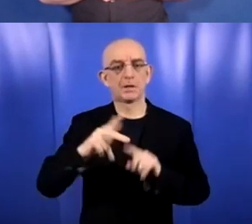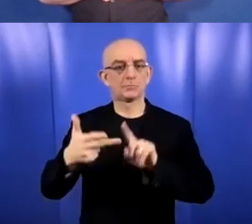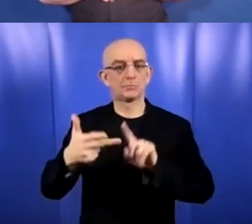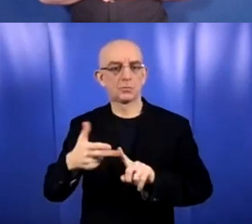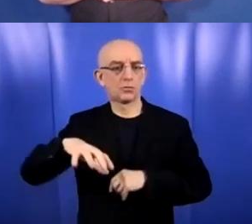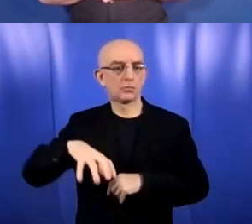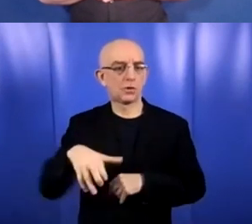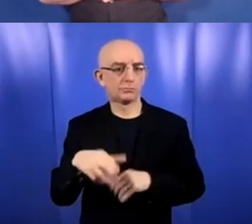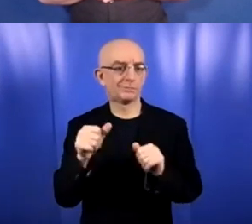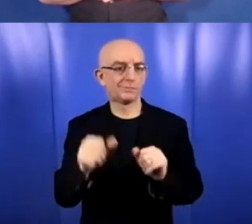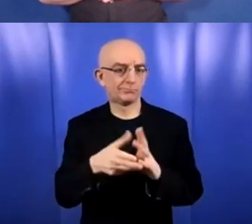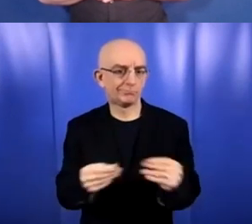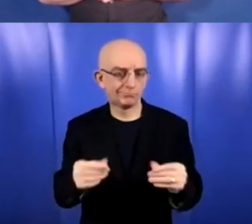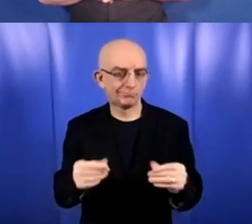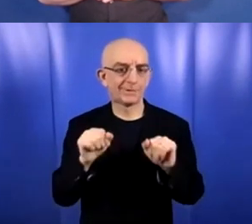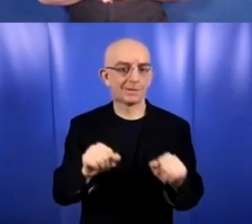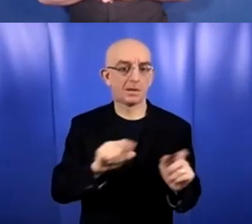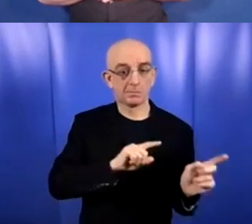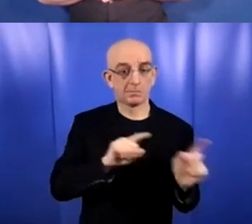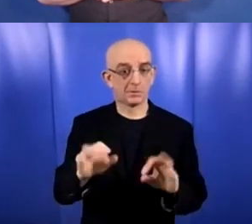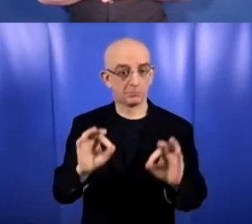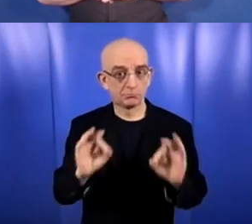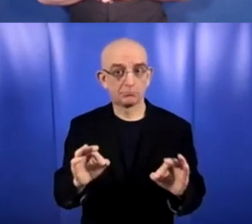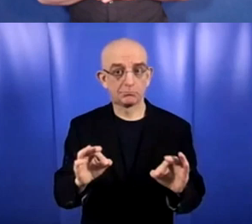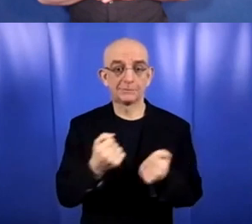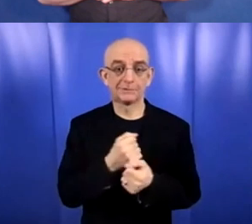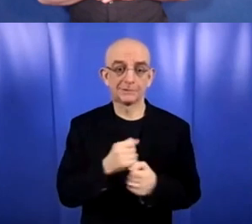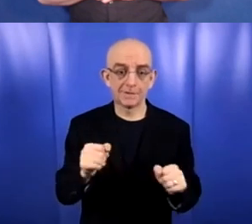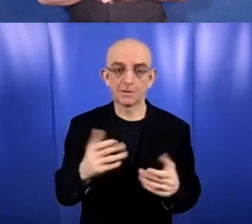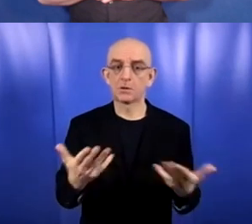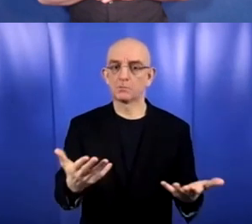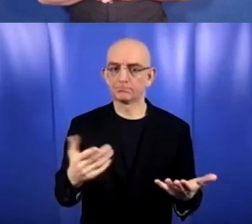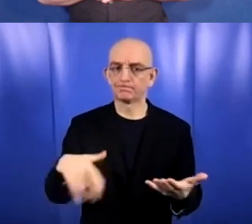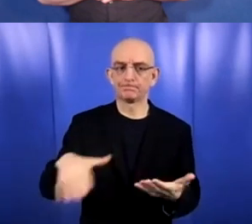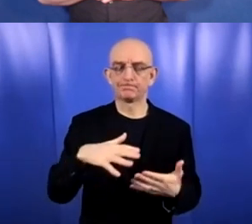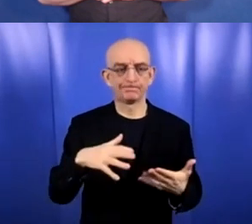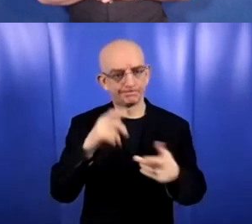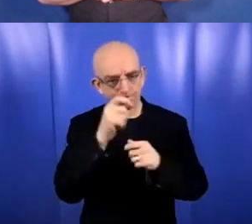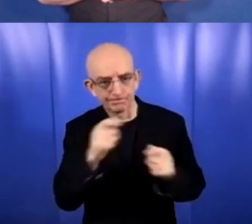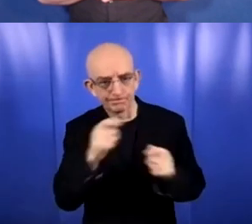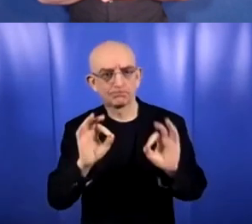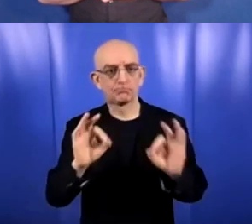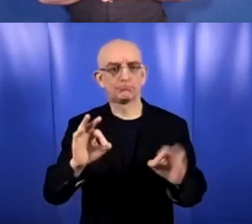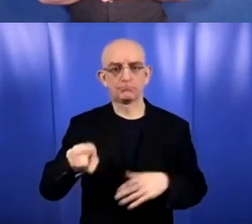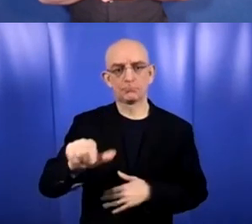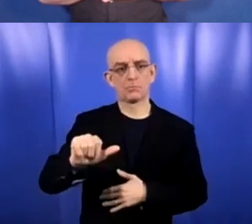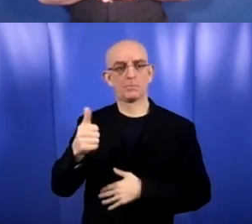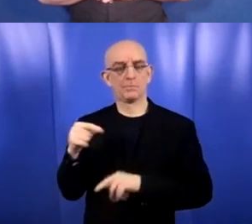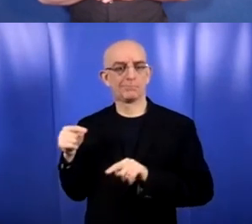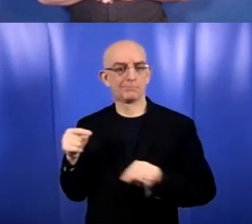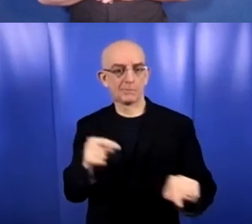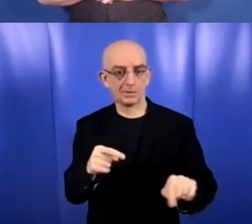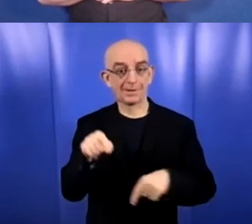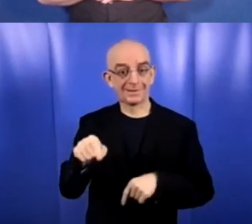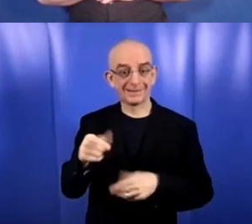small. So well under a million, in the under 200,000, I believe, is the